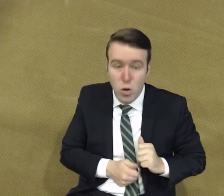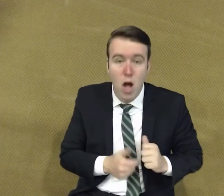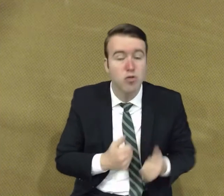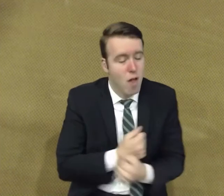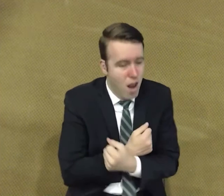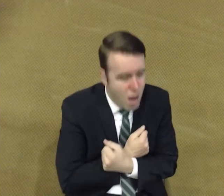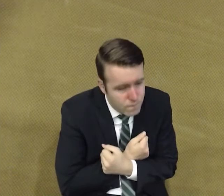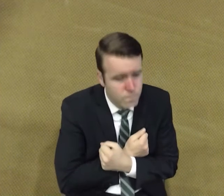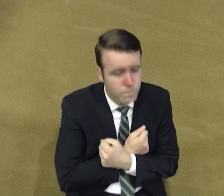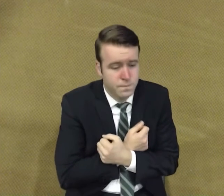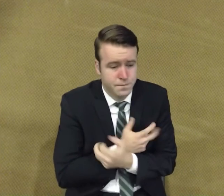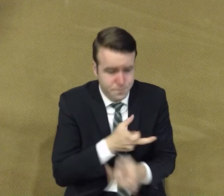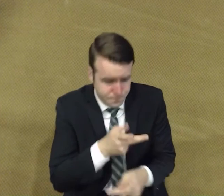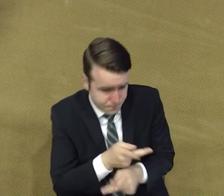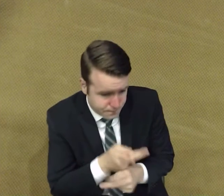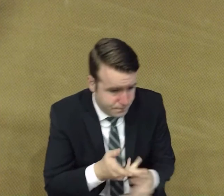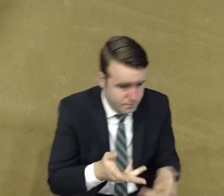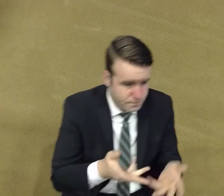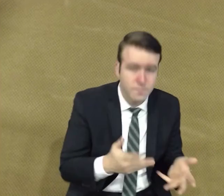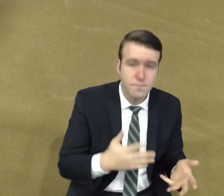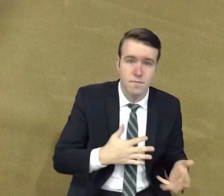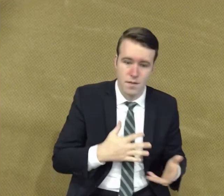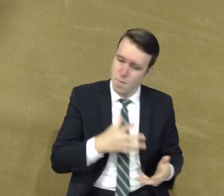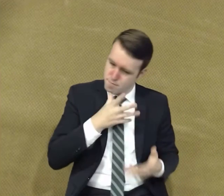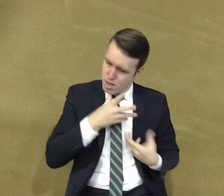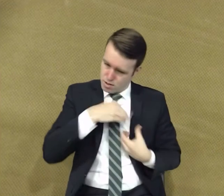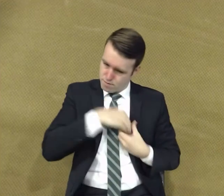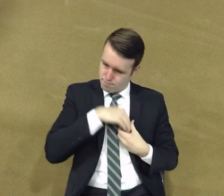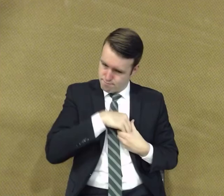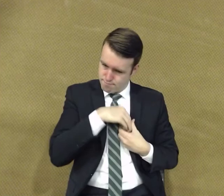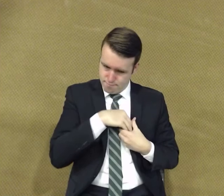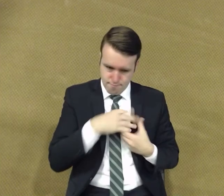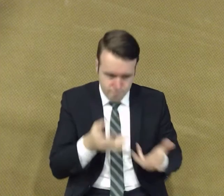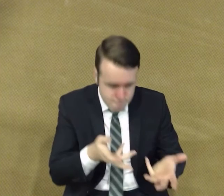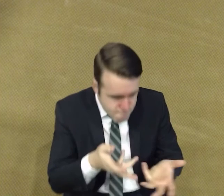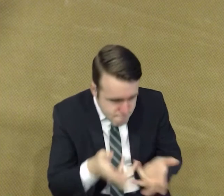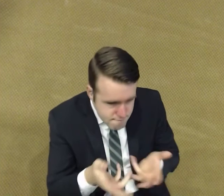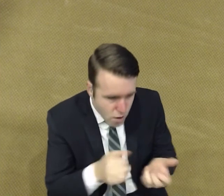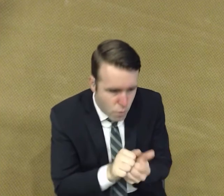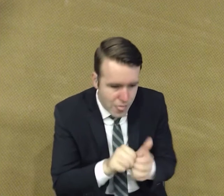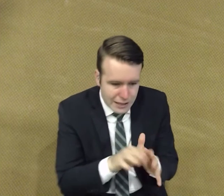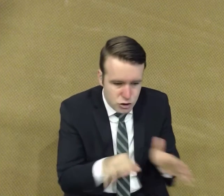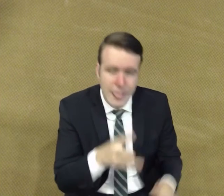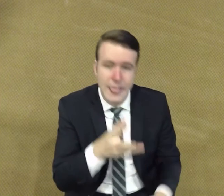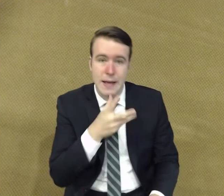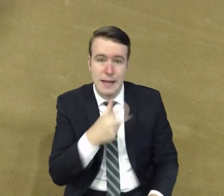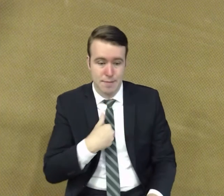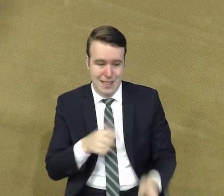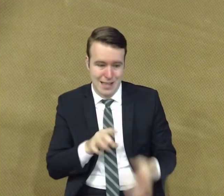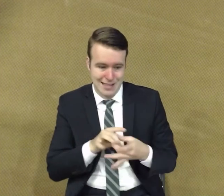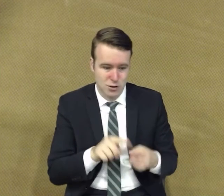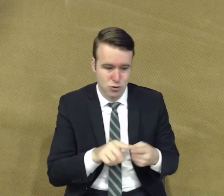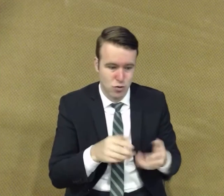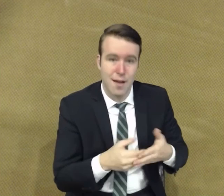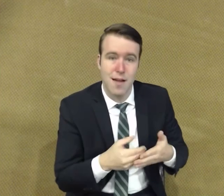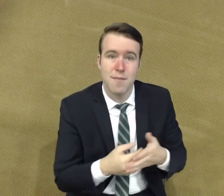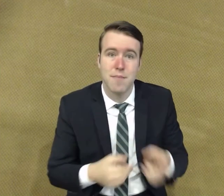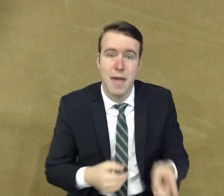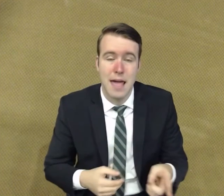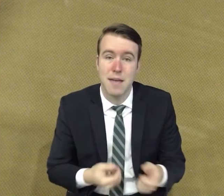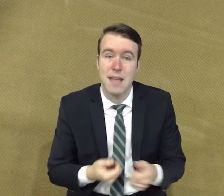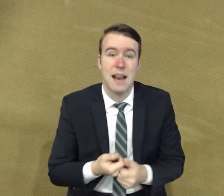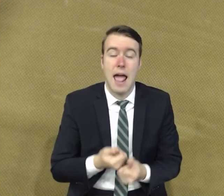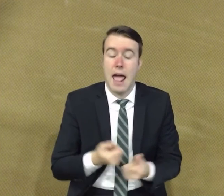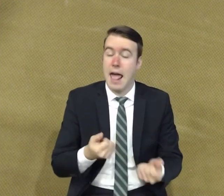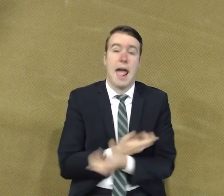and pull of all the biological ligatures that attach mother to baby, and